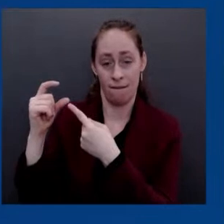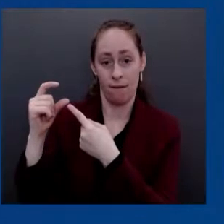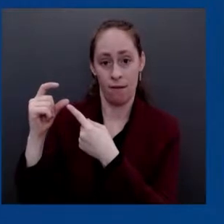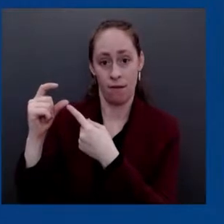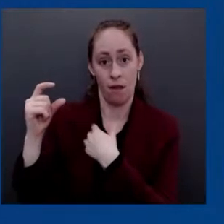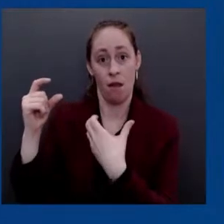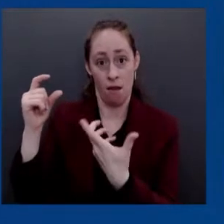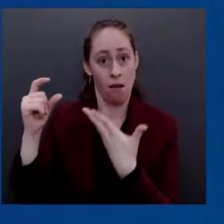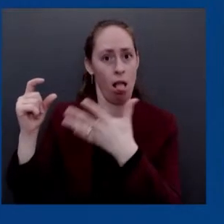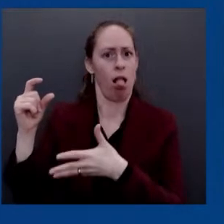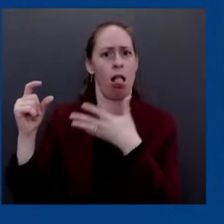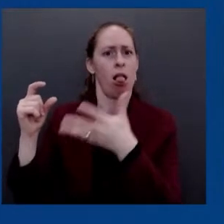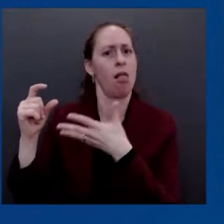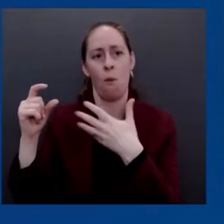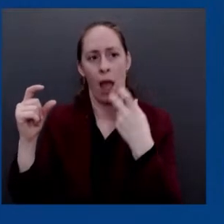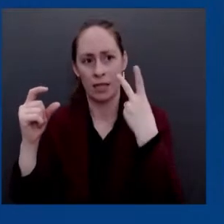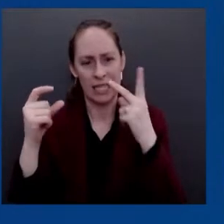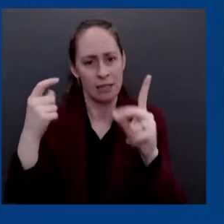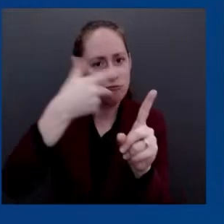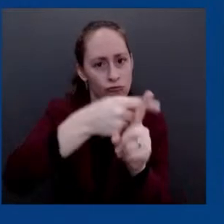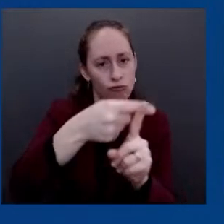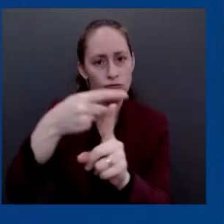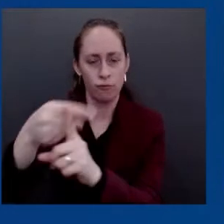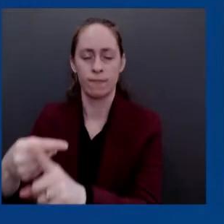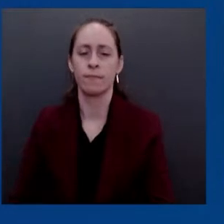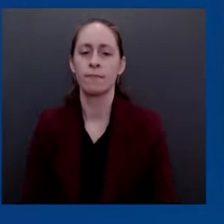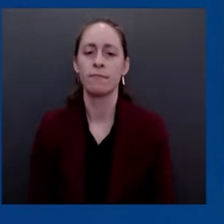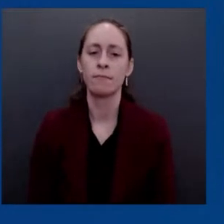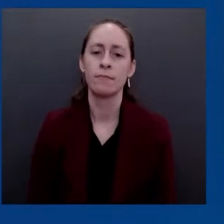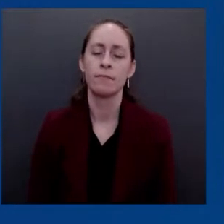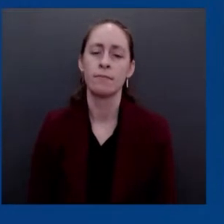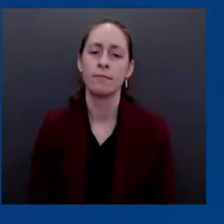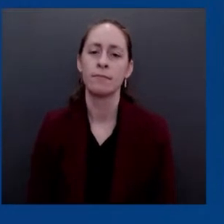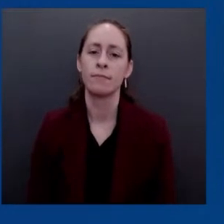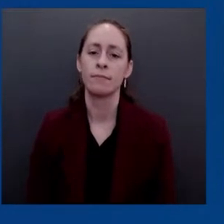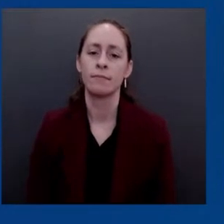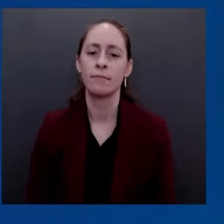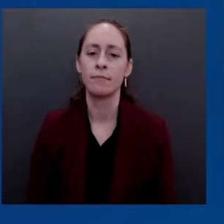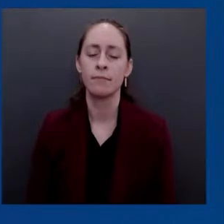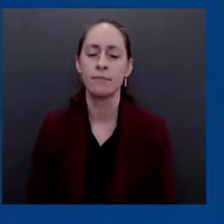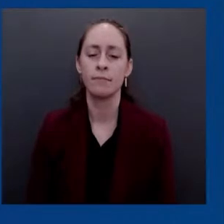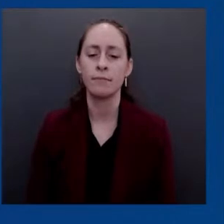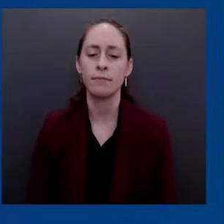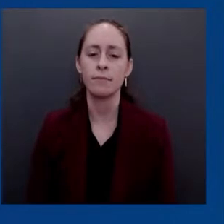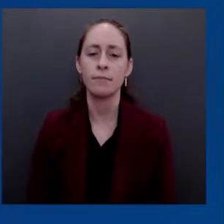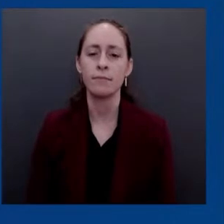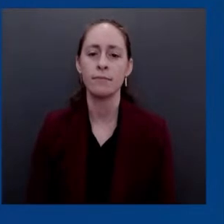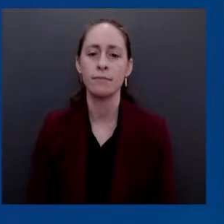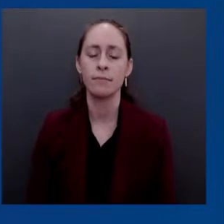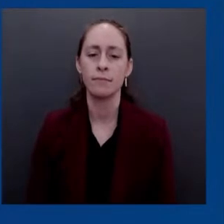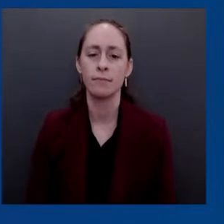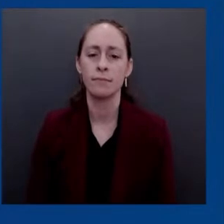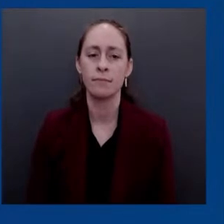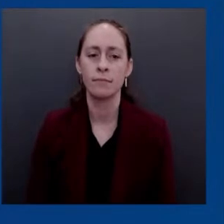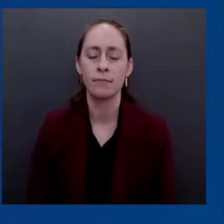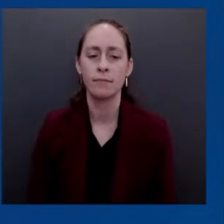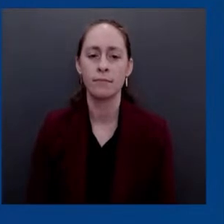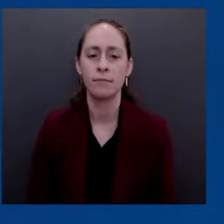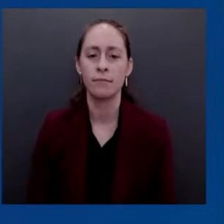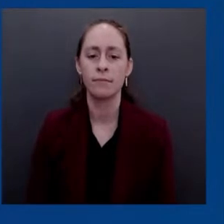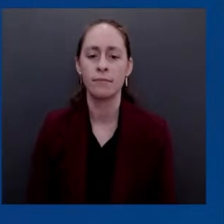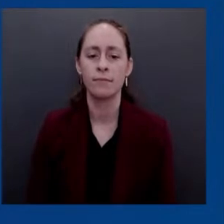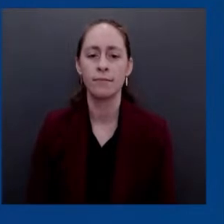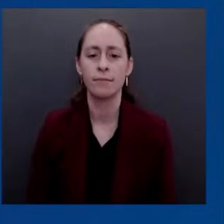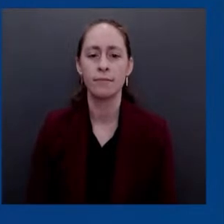Let's go to Joyce Frieden at MedPage Today. Hi, yeah, thanks for taking